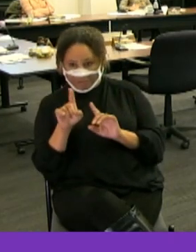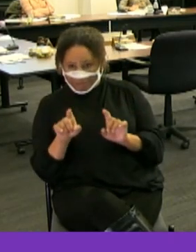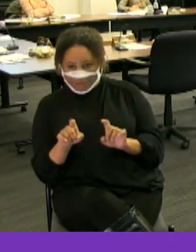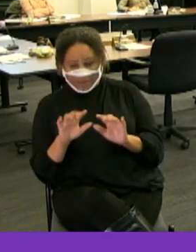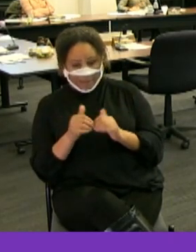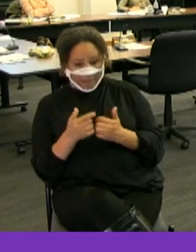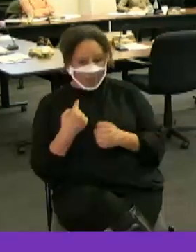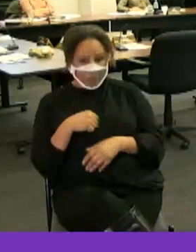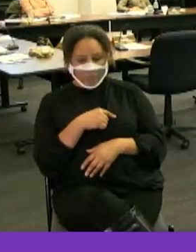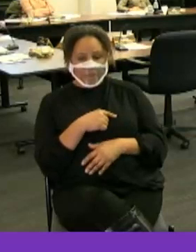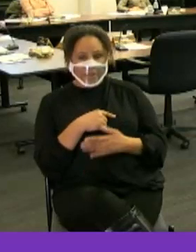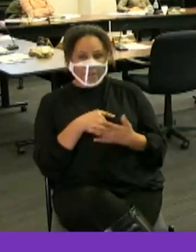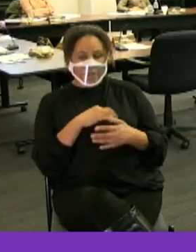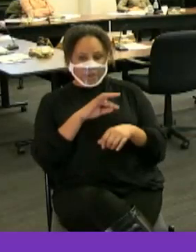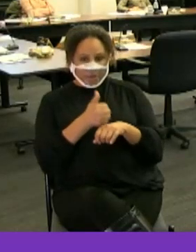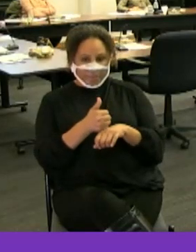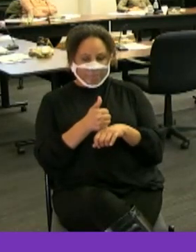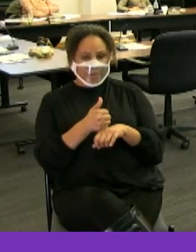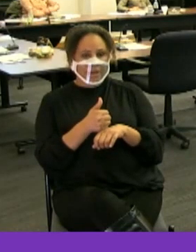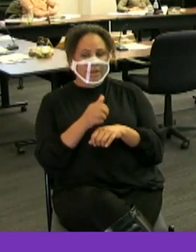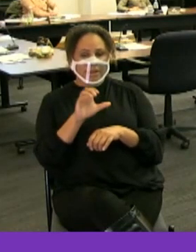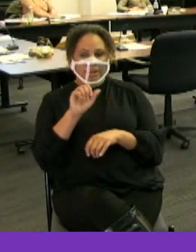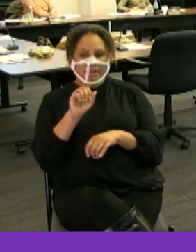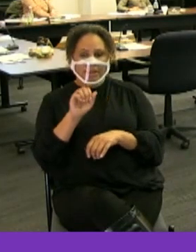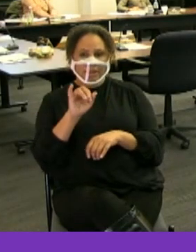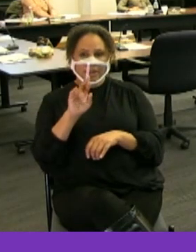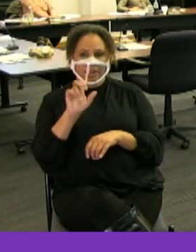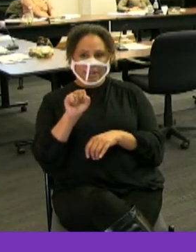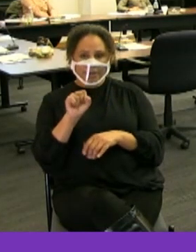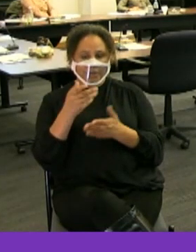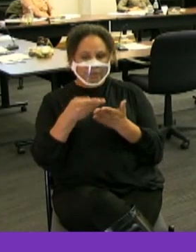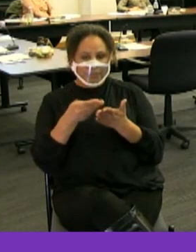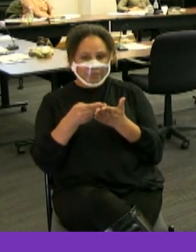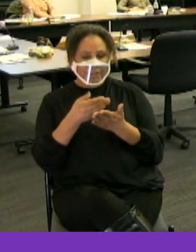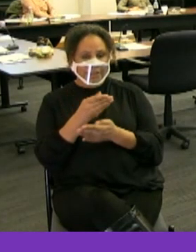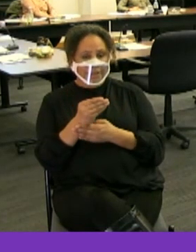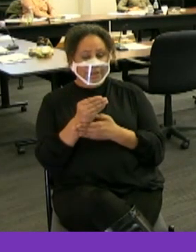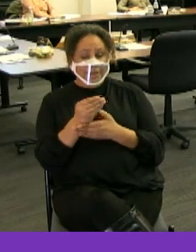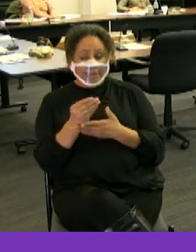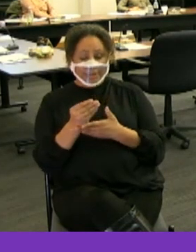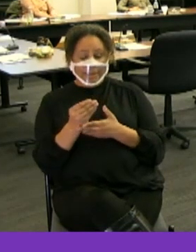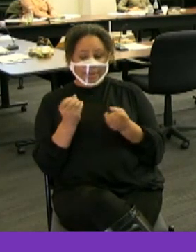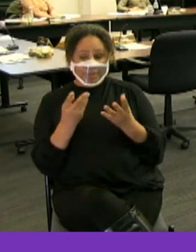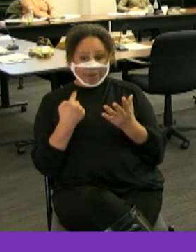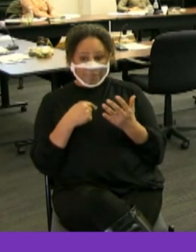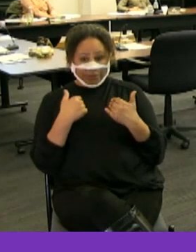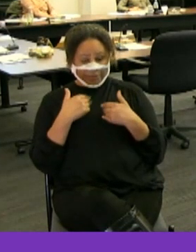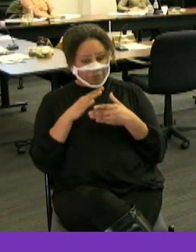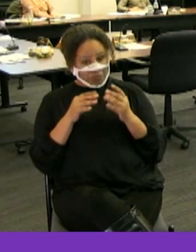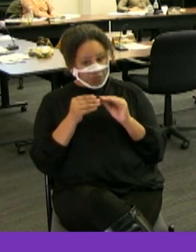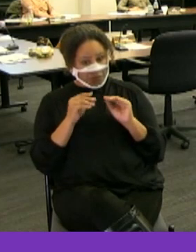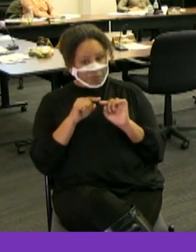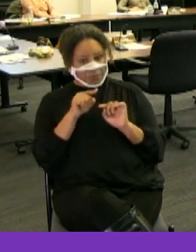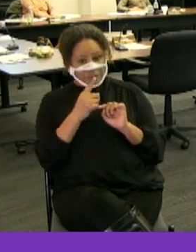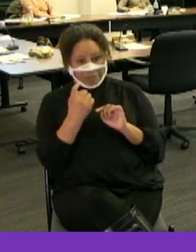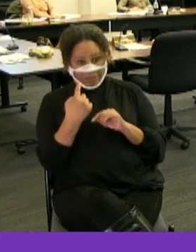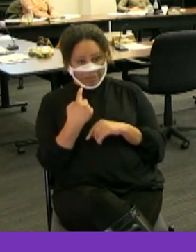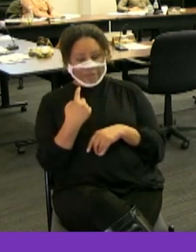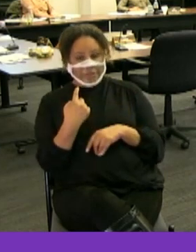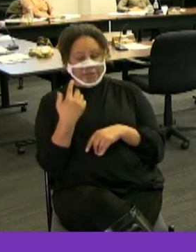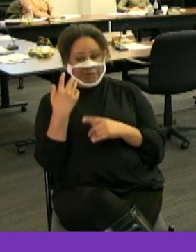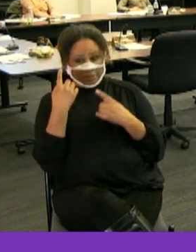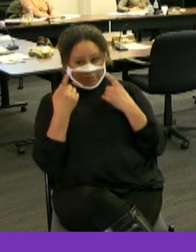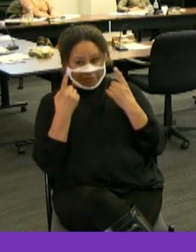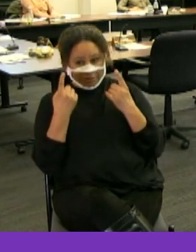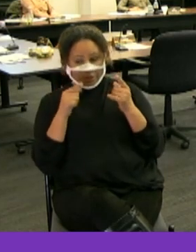us how we were implementing our CARES funds, and many of us had similar stories to share, but she had asked us to consider